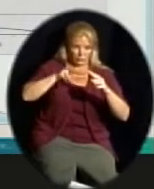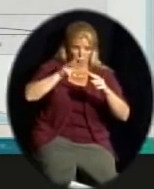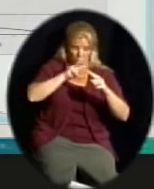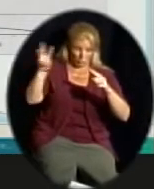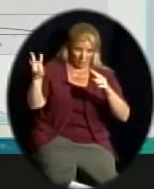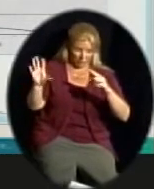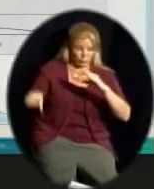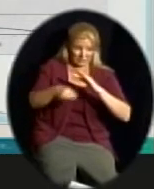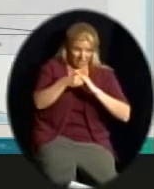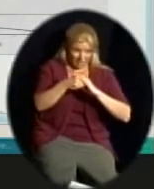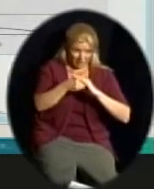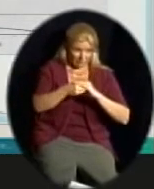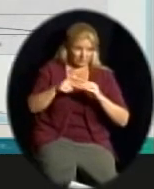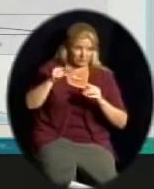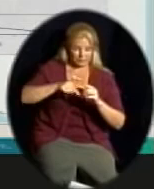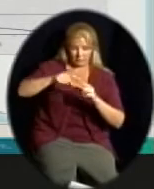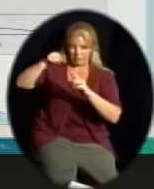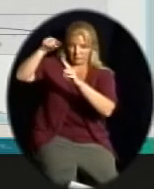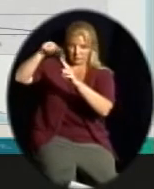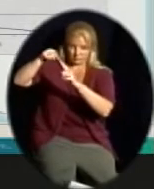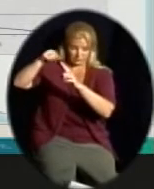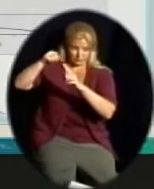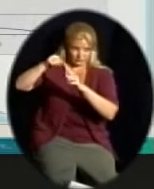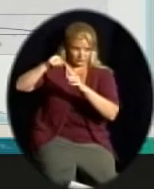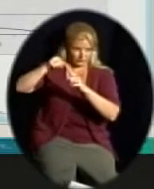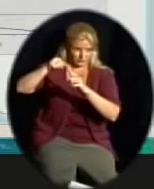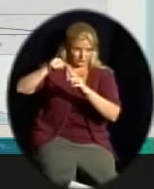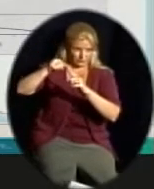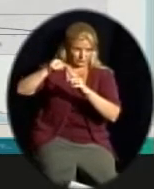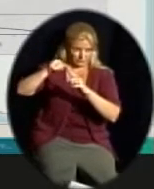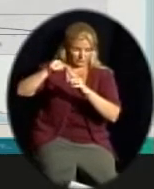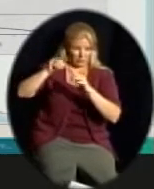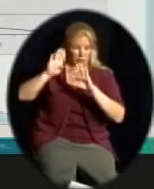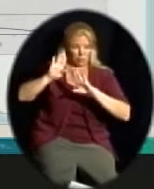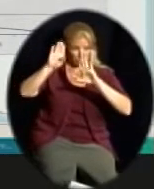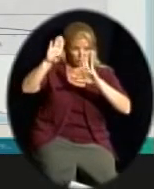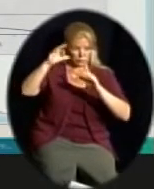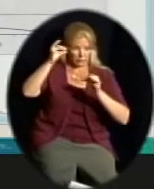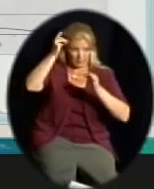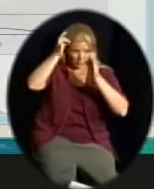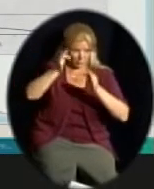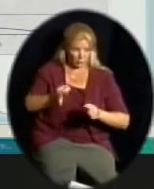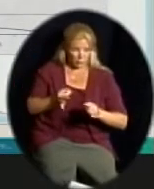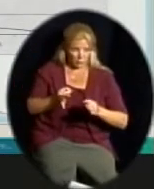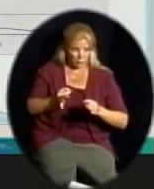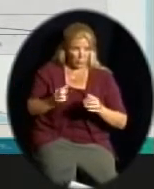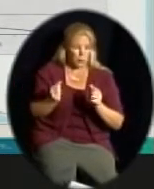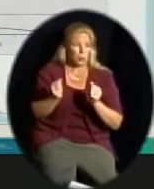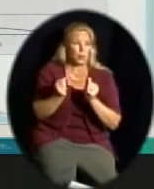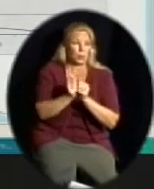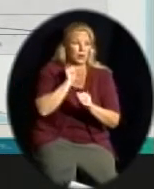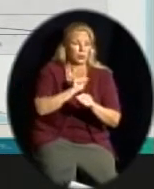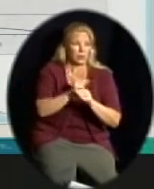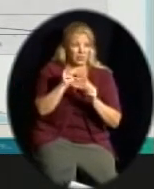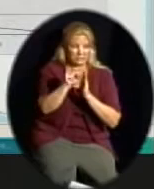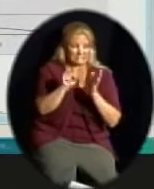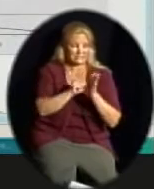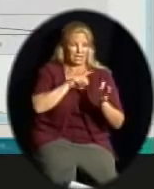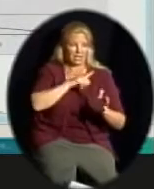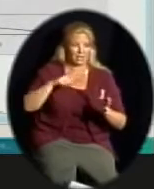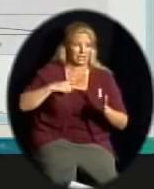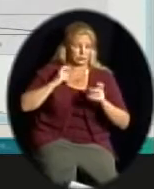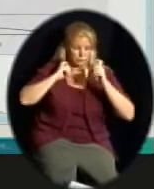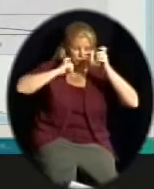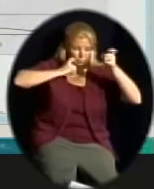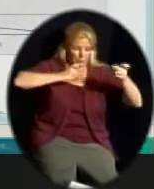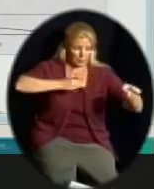when, as we're well aware, the Supreme Court interacted in working with the state legislature to provide additional funding that